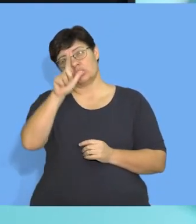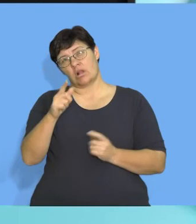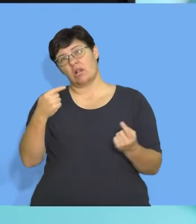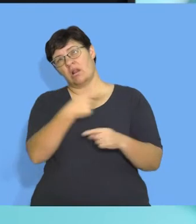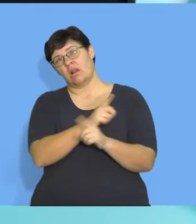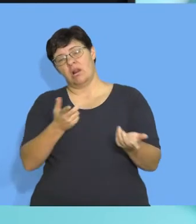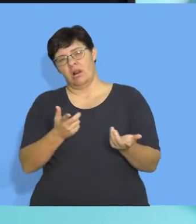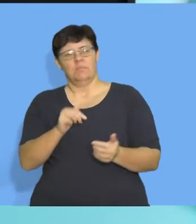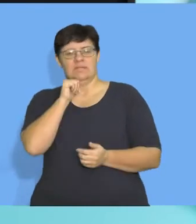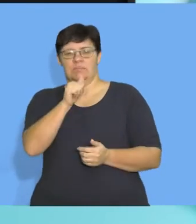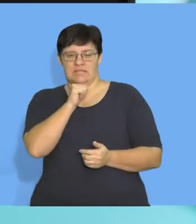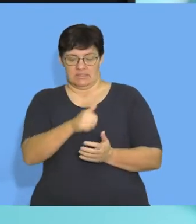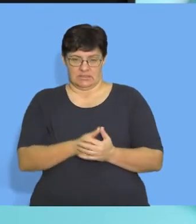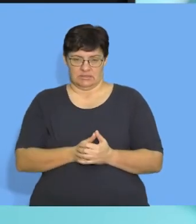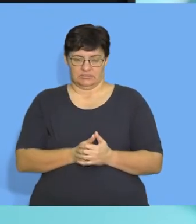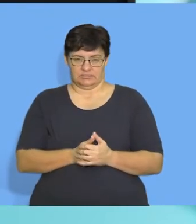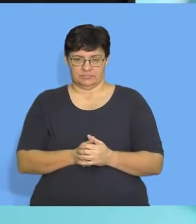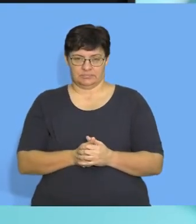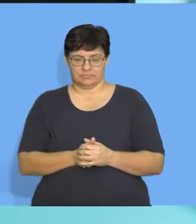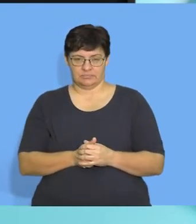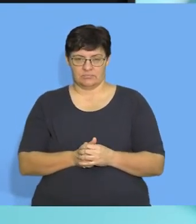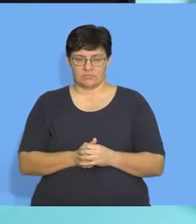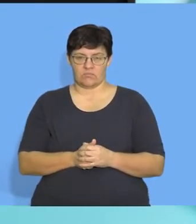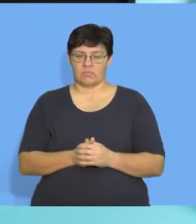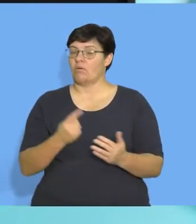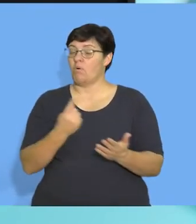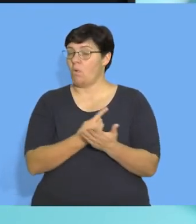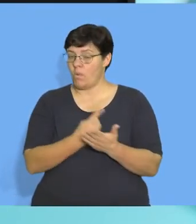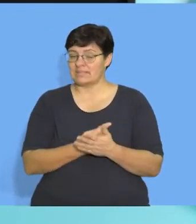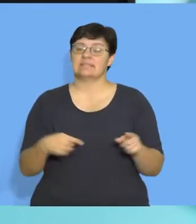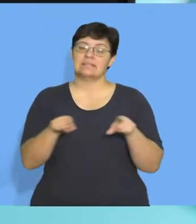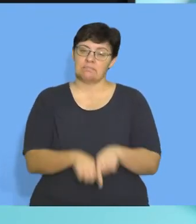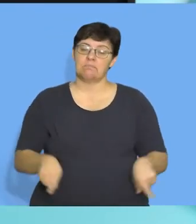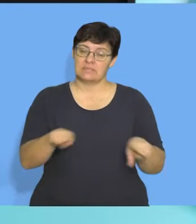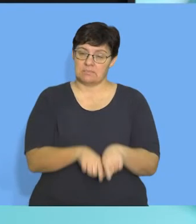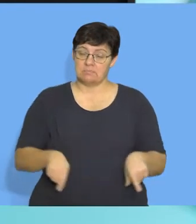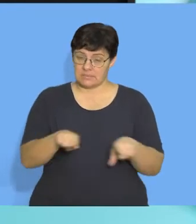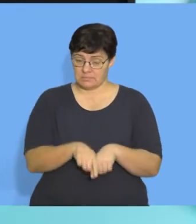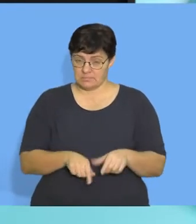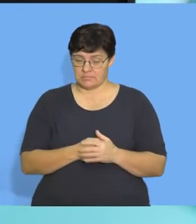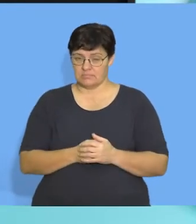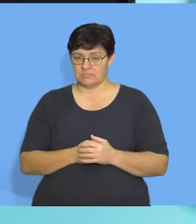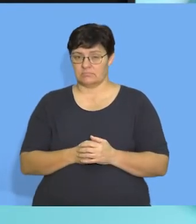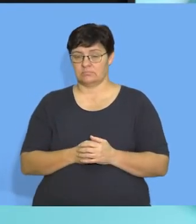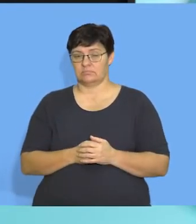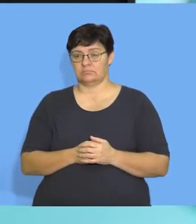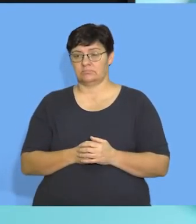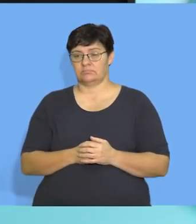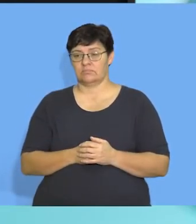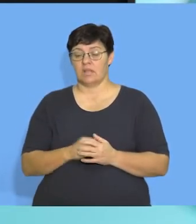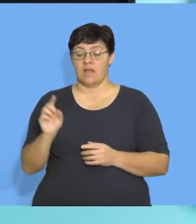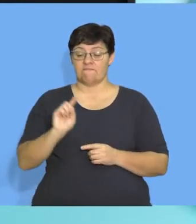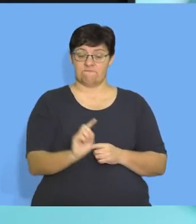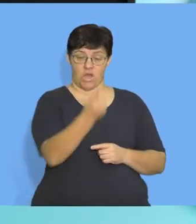actually doesn't matter. If you want to always be doing the same thing, choose the